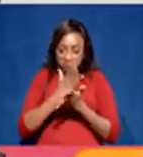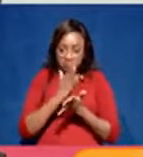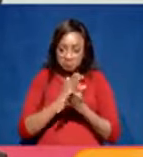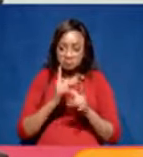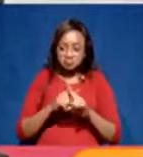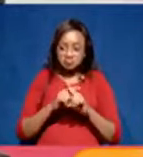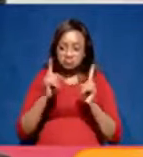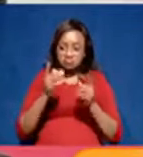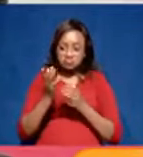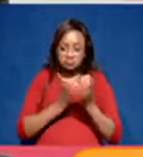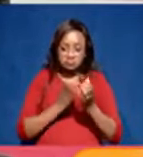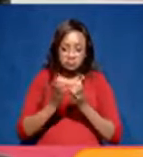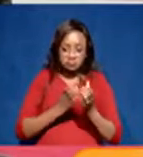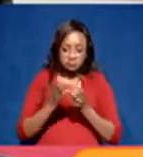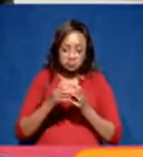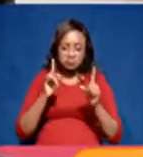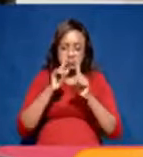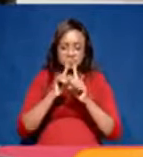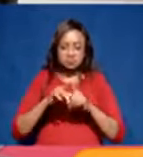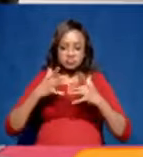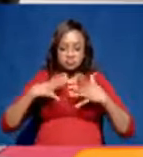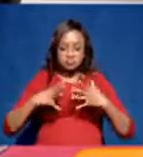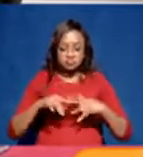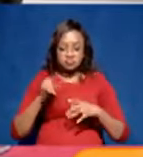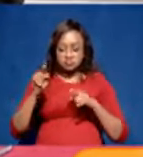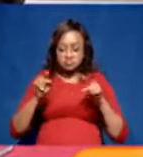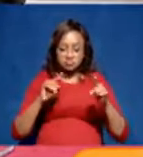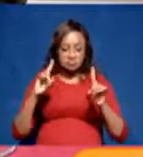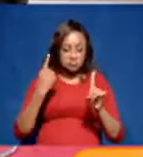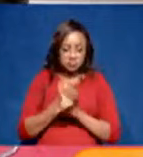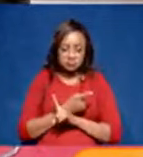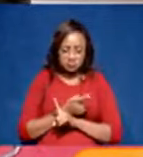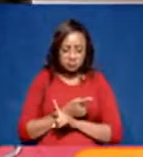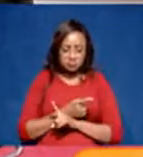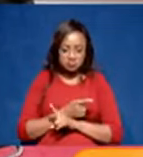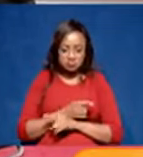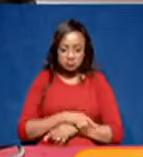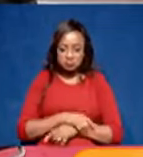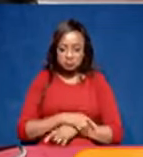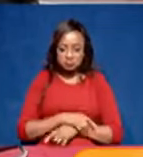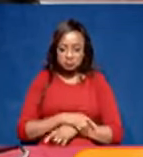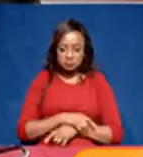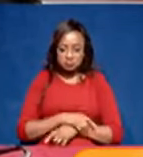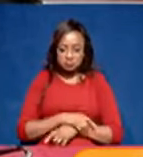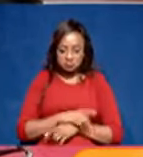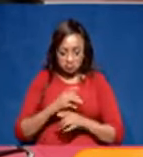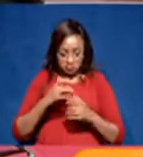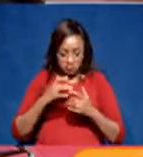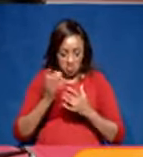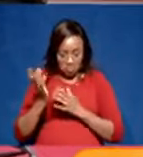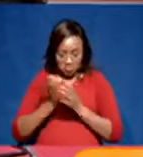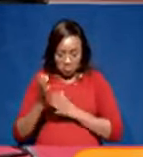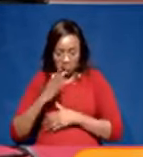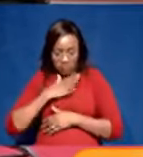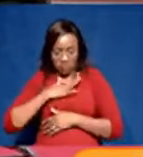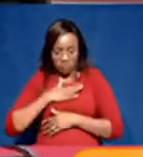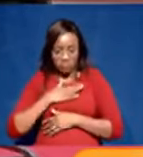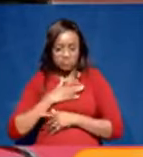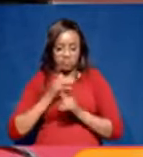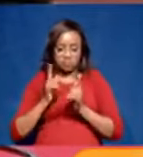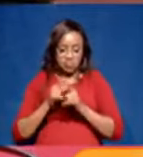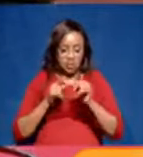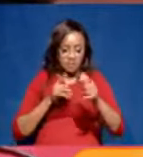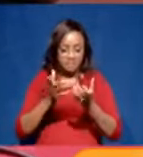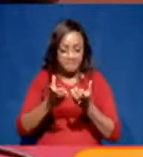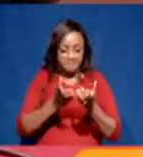business entity and the person are different. That's what manners of business teach. So that you separate yourself from the business entity. Mm. So that you